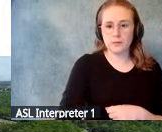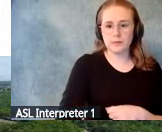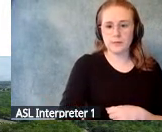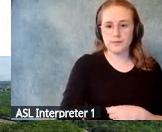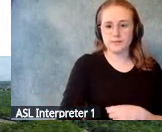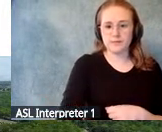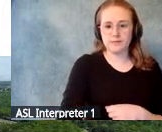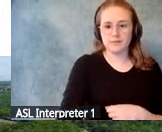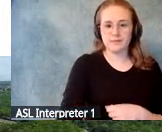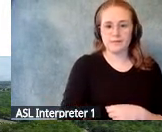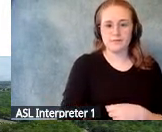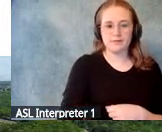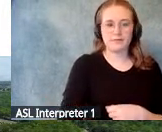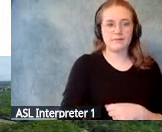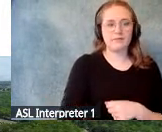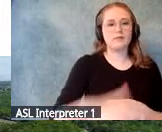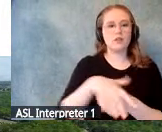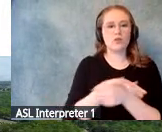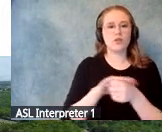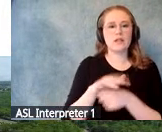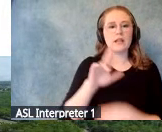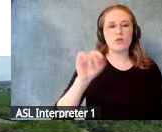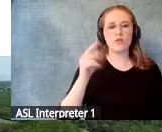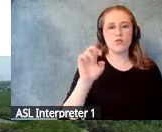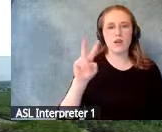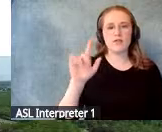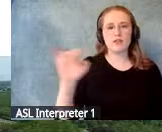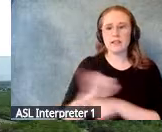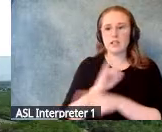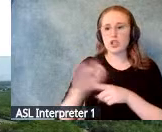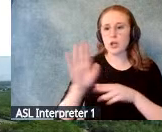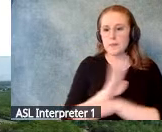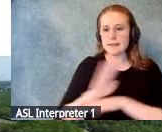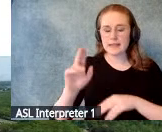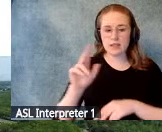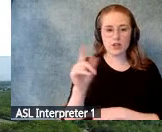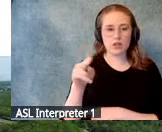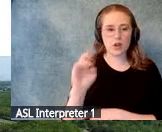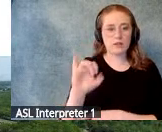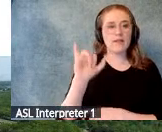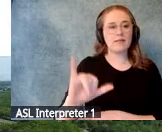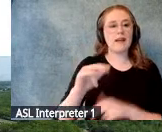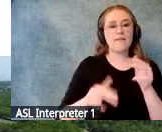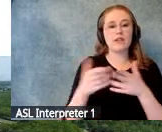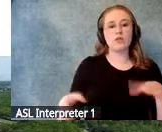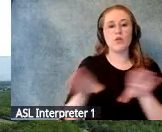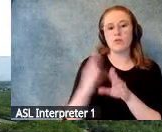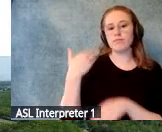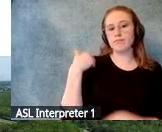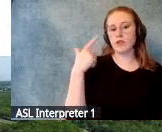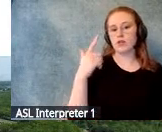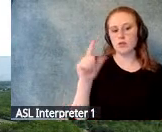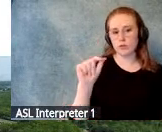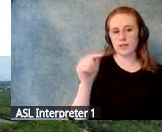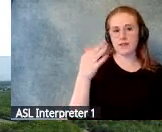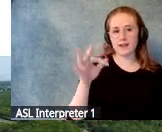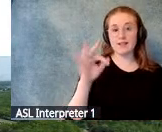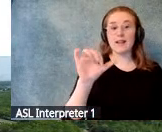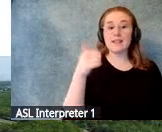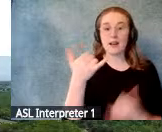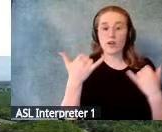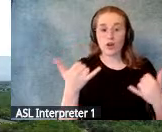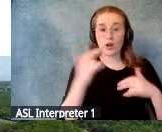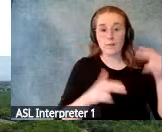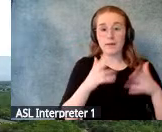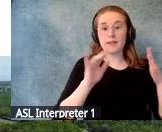Rossville Industrial Business Zone. Since the facility's closure in 2019, 10 of the existing buildings on the property have been